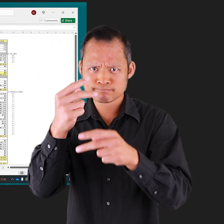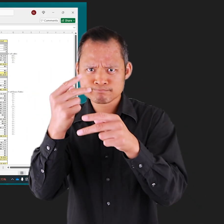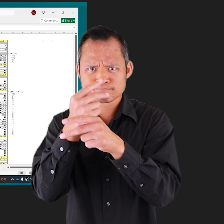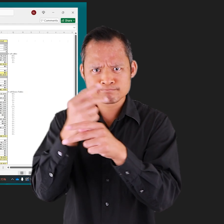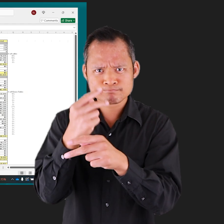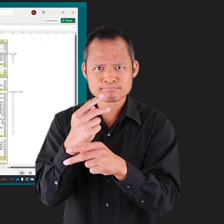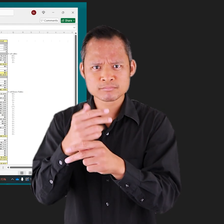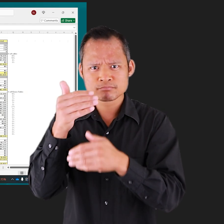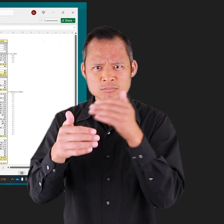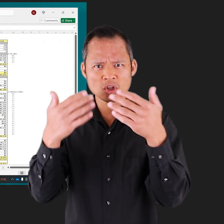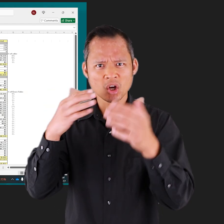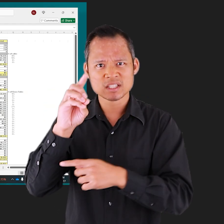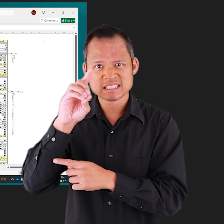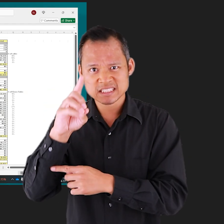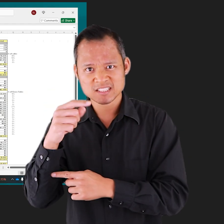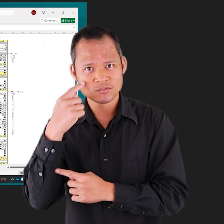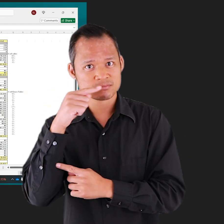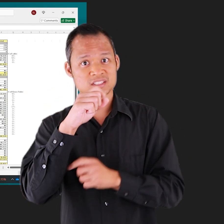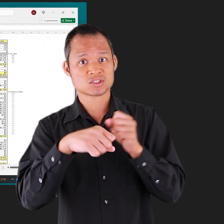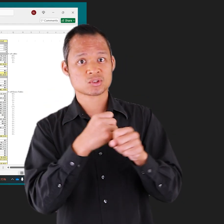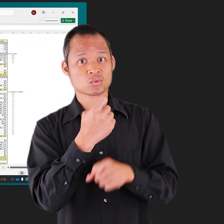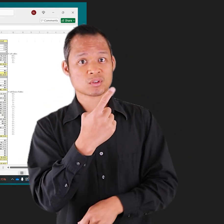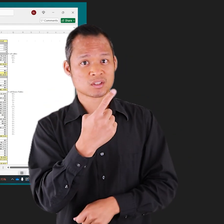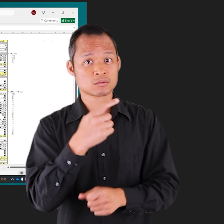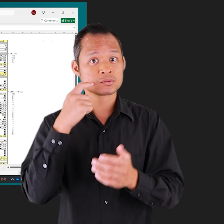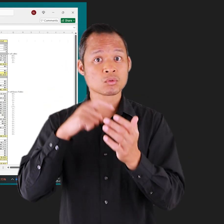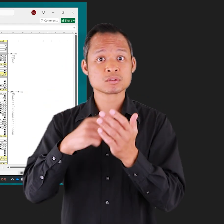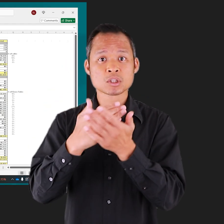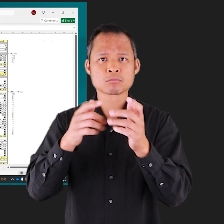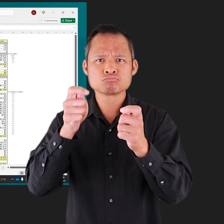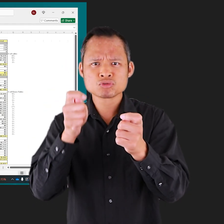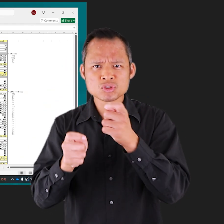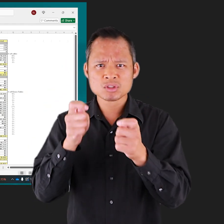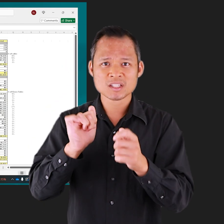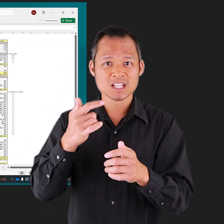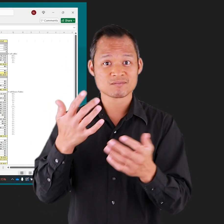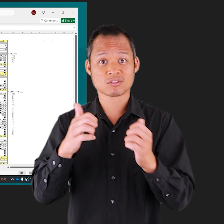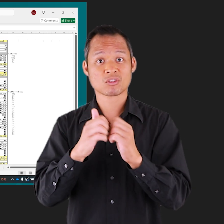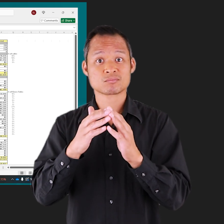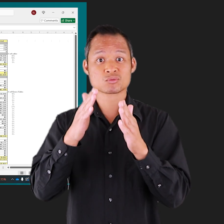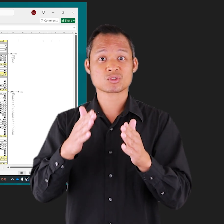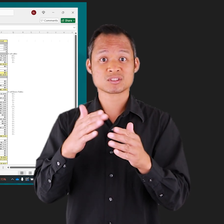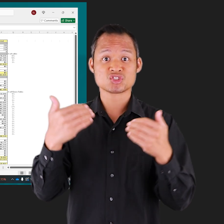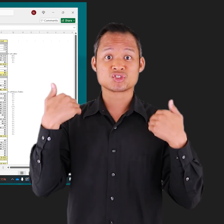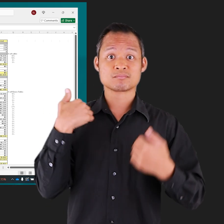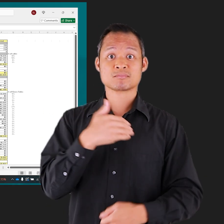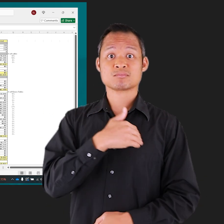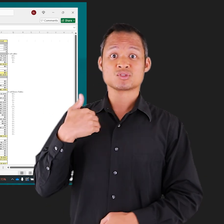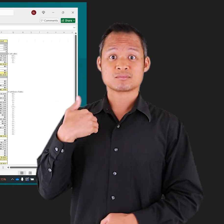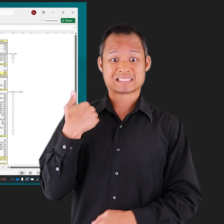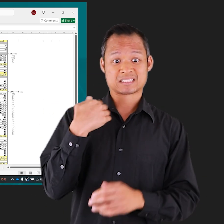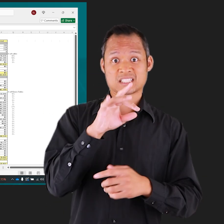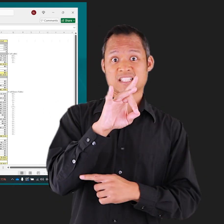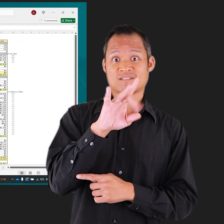here. You then do the same thinking process you did for cash flow year 1. Notice some changes the entrepreneur made with